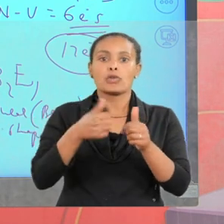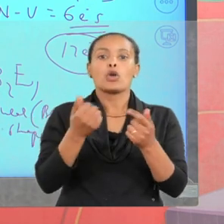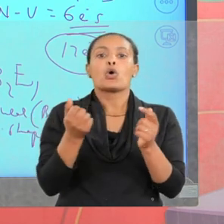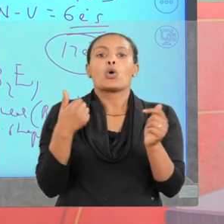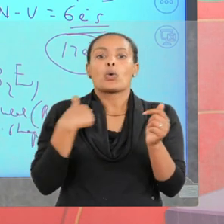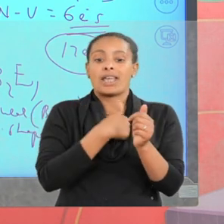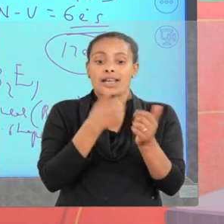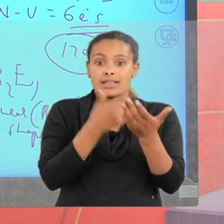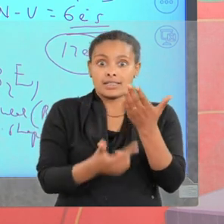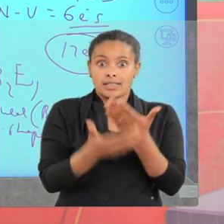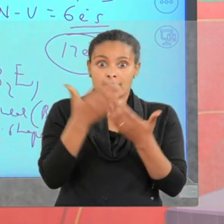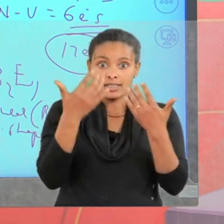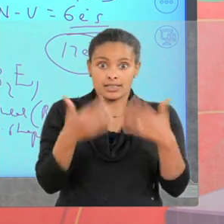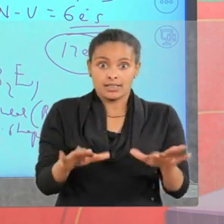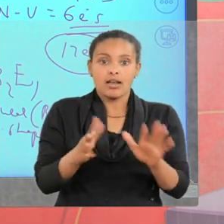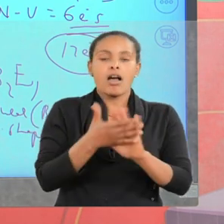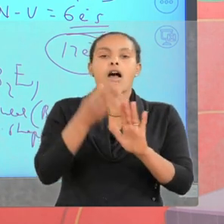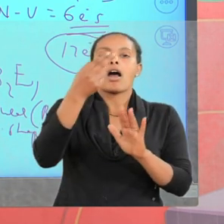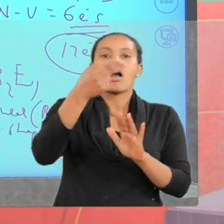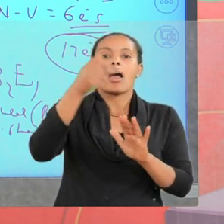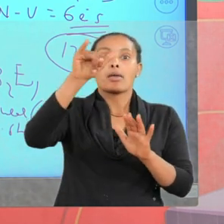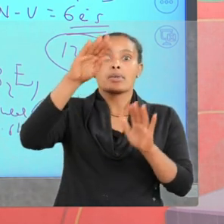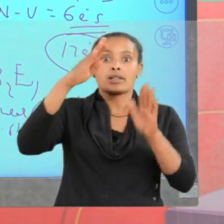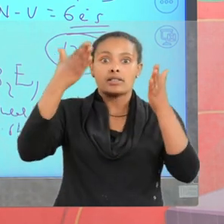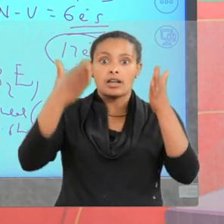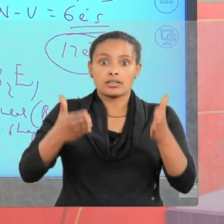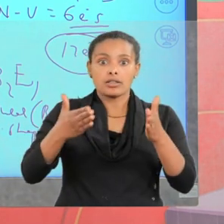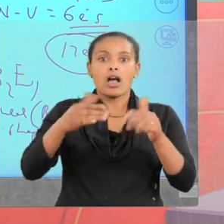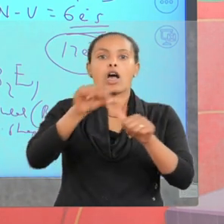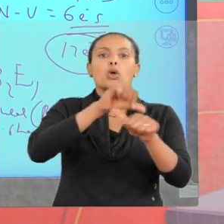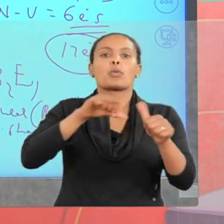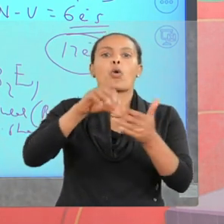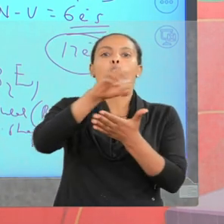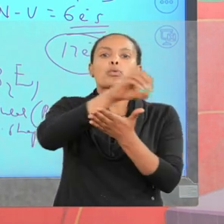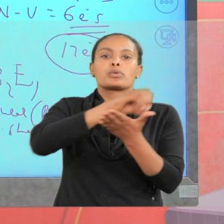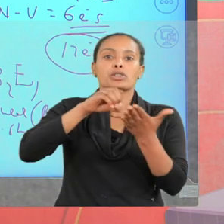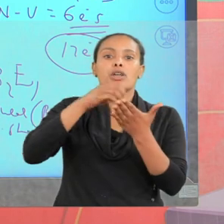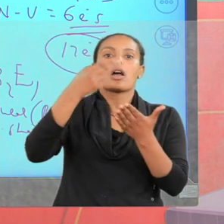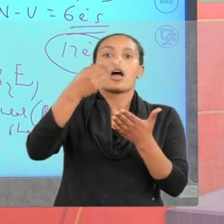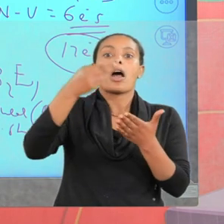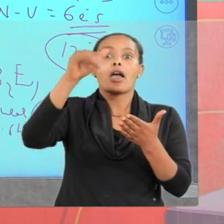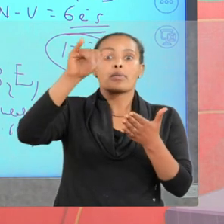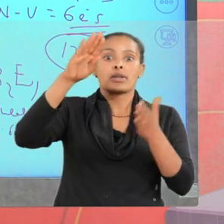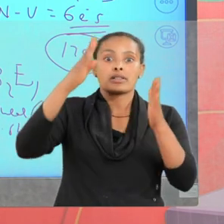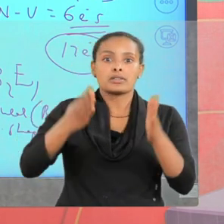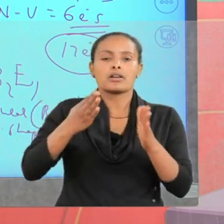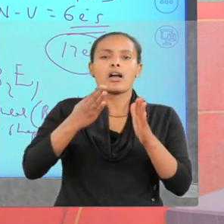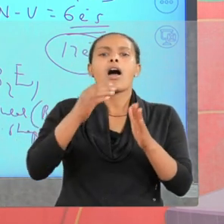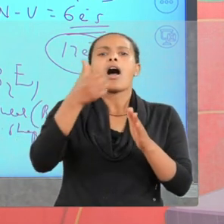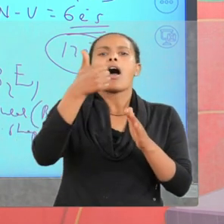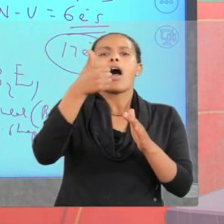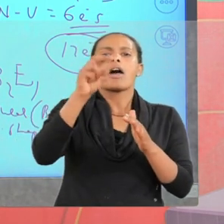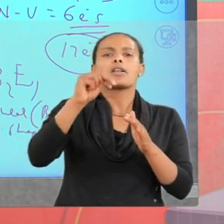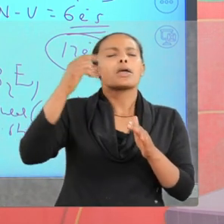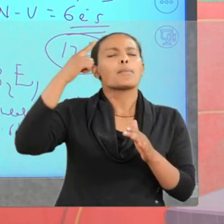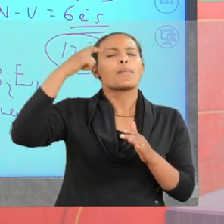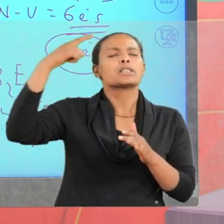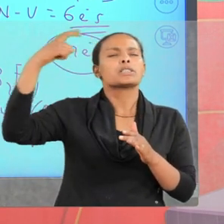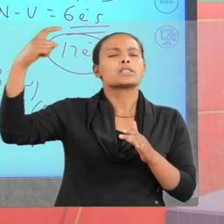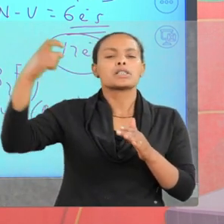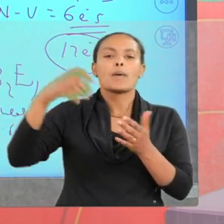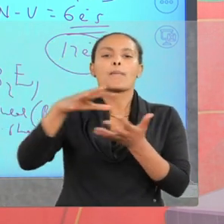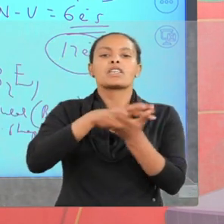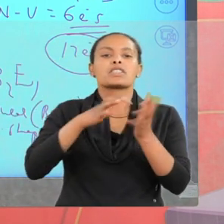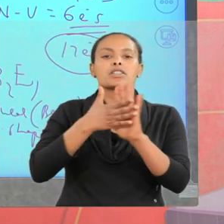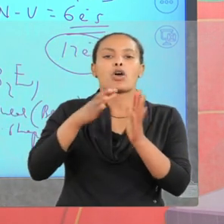We discussed hybridization of atomic orbitals. Hybridization is an imaginary mixing process